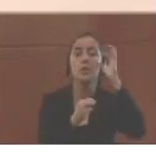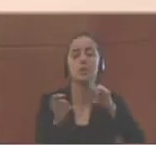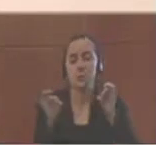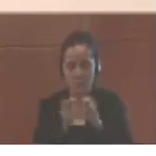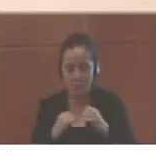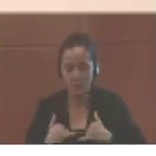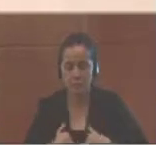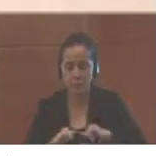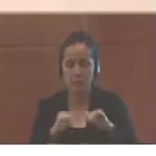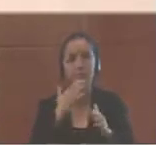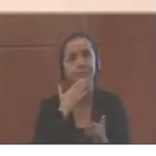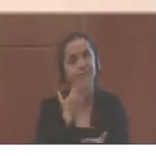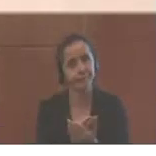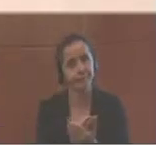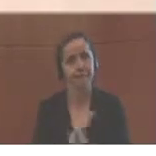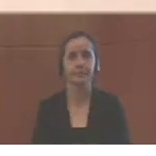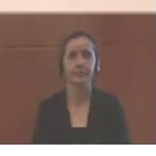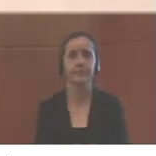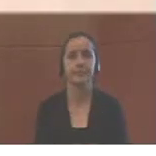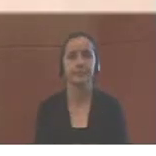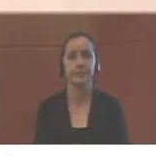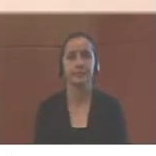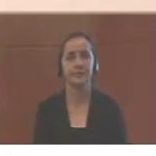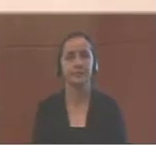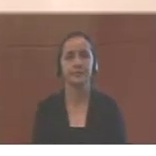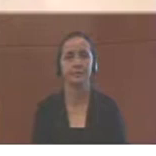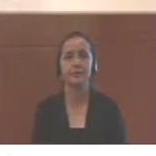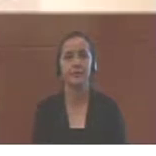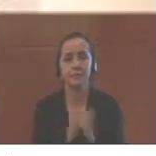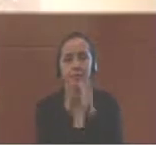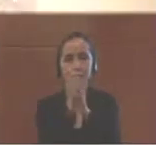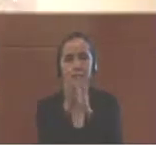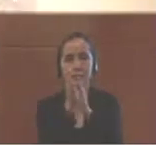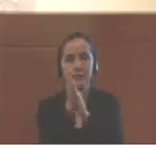intergovernmental organizations we will be doing so. Thank you.